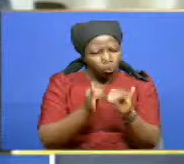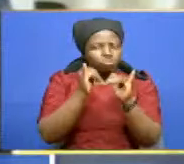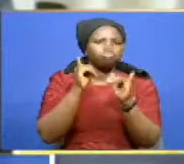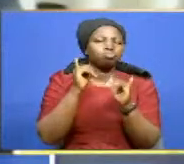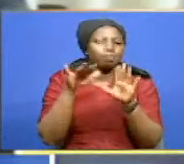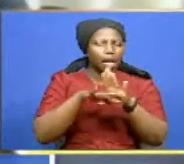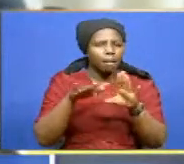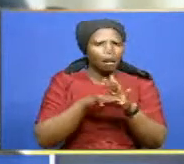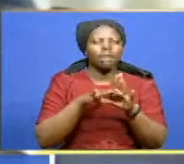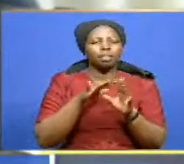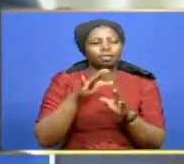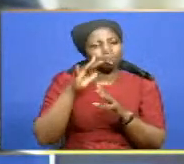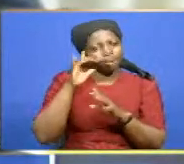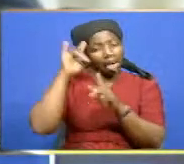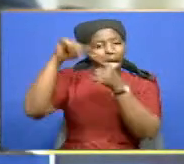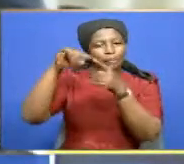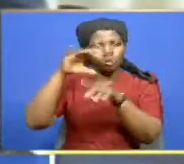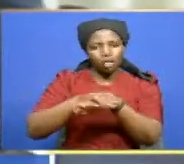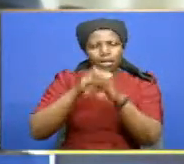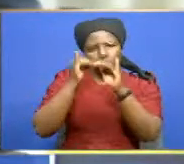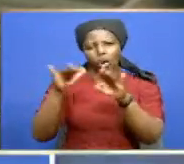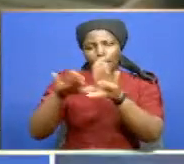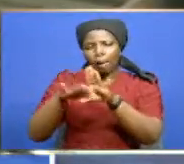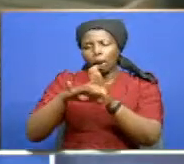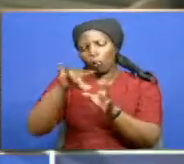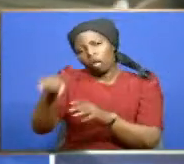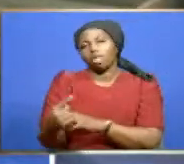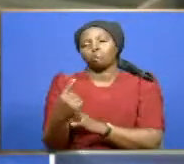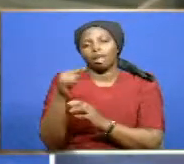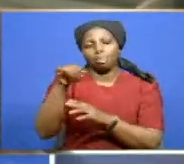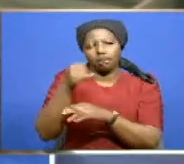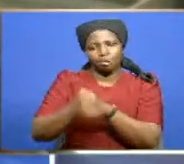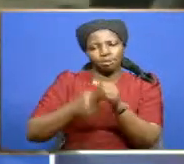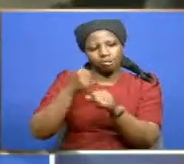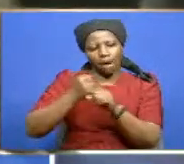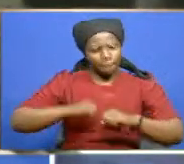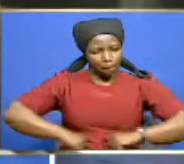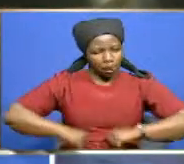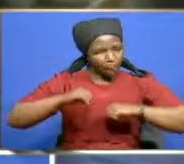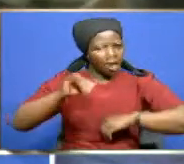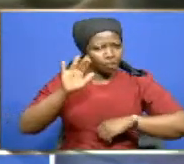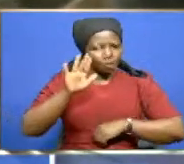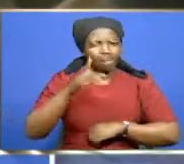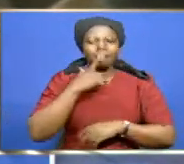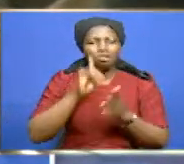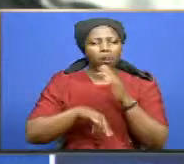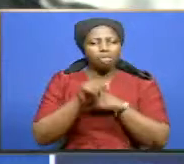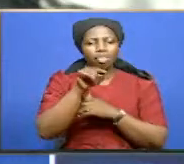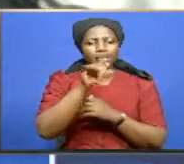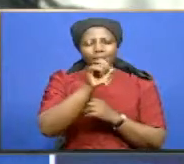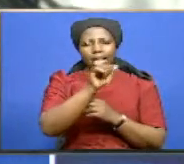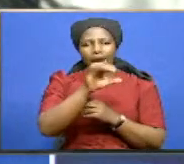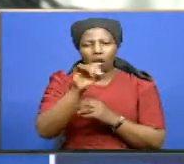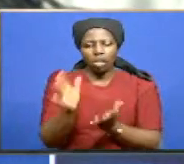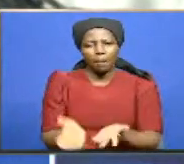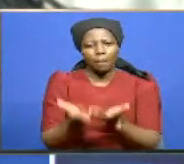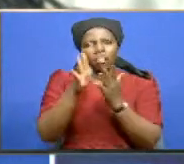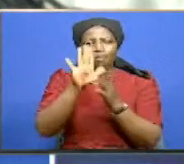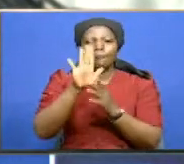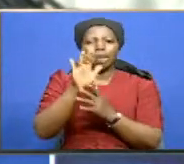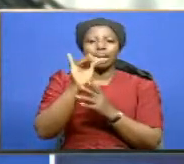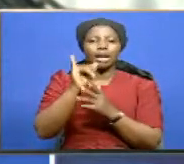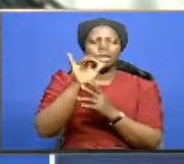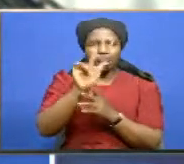1,000 mwaka huu. Mwenyekiti wa chama hicho amesema chama hicho kitaimarisha mifumo yake ya teknolojia ya mawasiliano